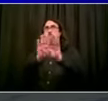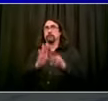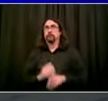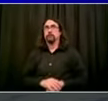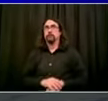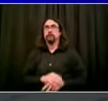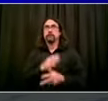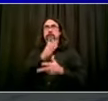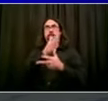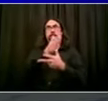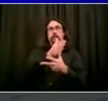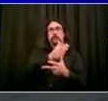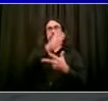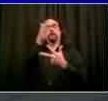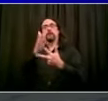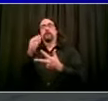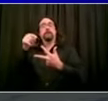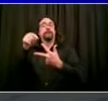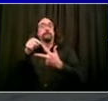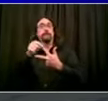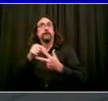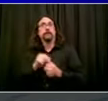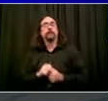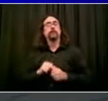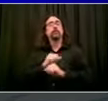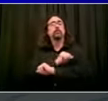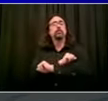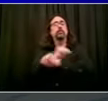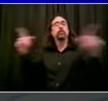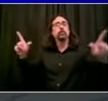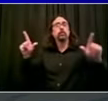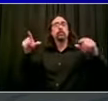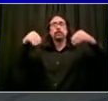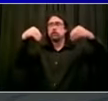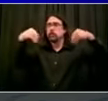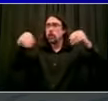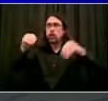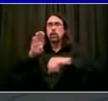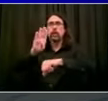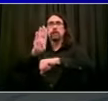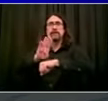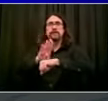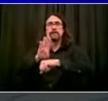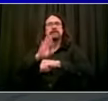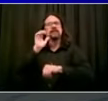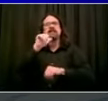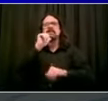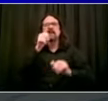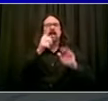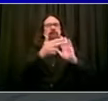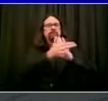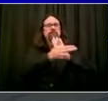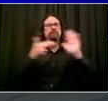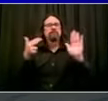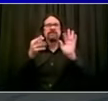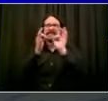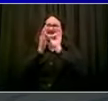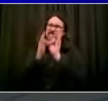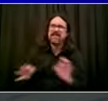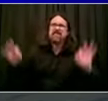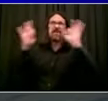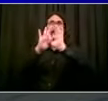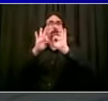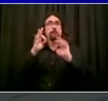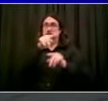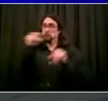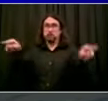they have alterations they want to make to that geography or to the approach. But until we hear otherwise, our plan is to move ahead